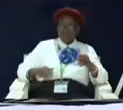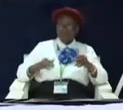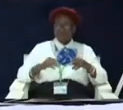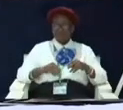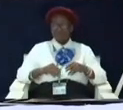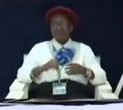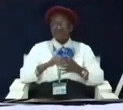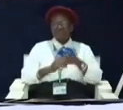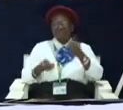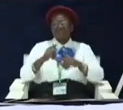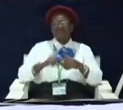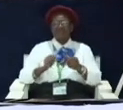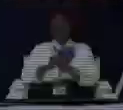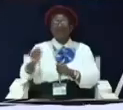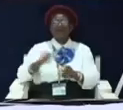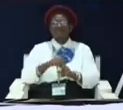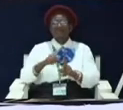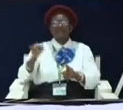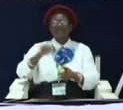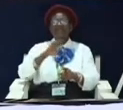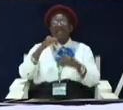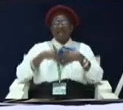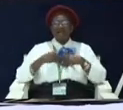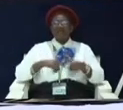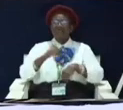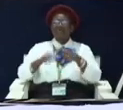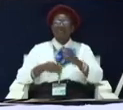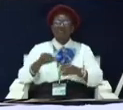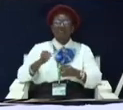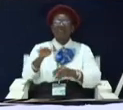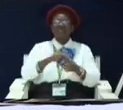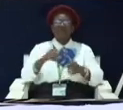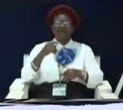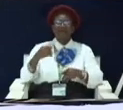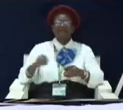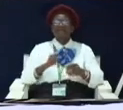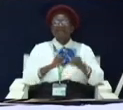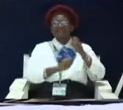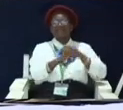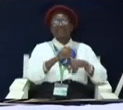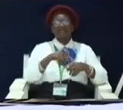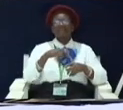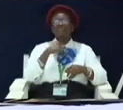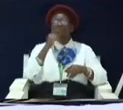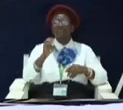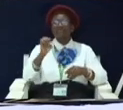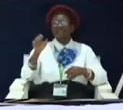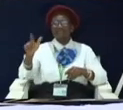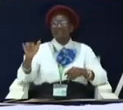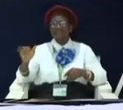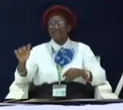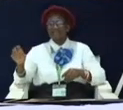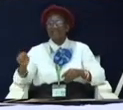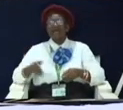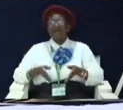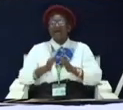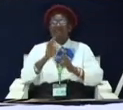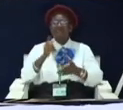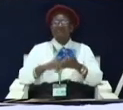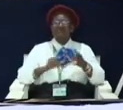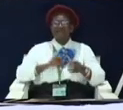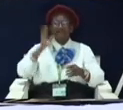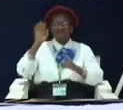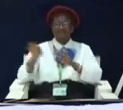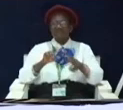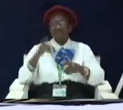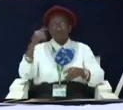came to pass when they were gone over that Elijah said unto Elisha, ask what I shall do for thee